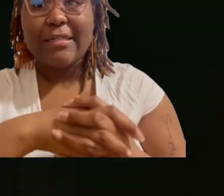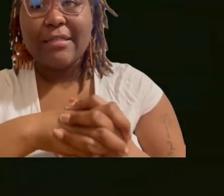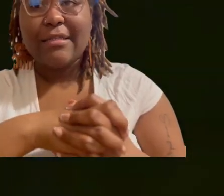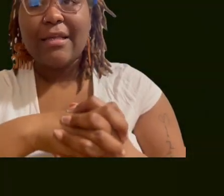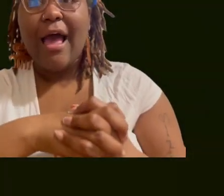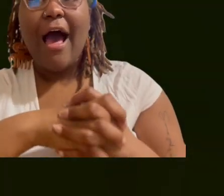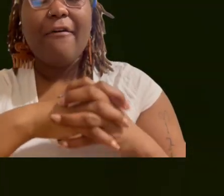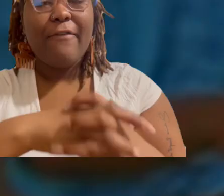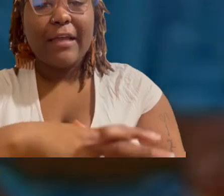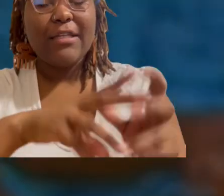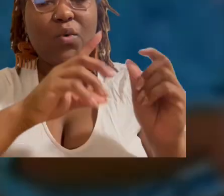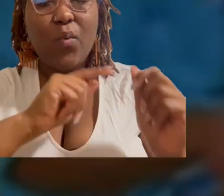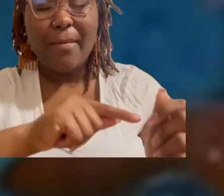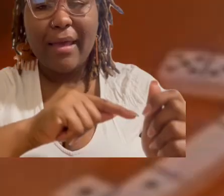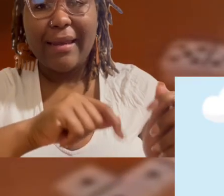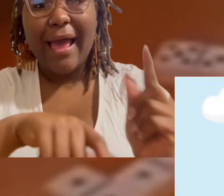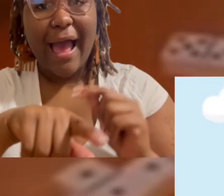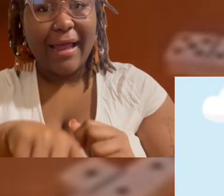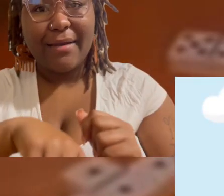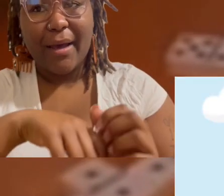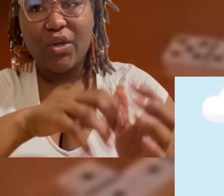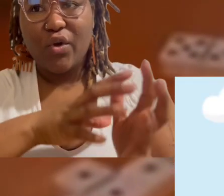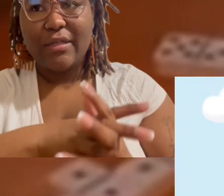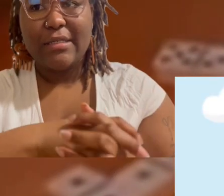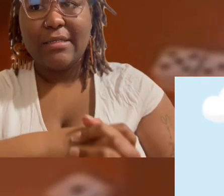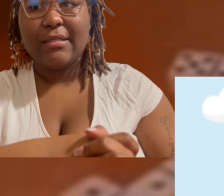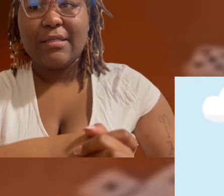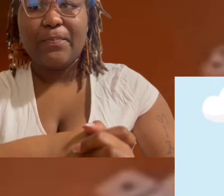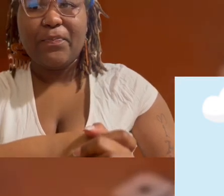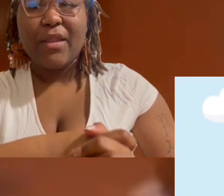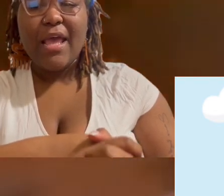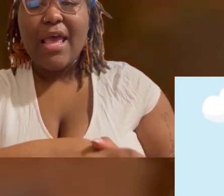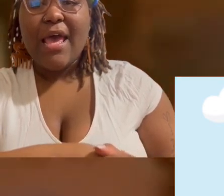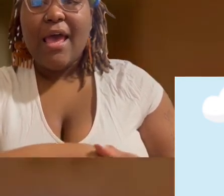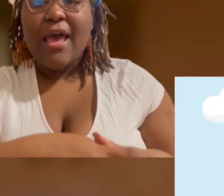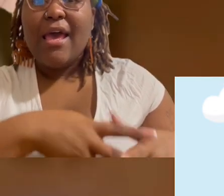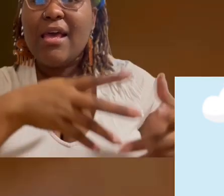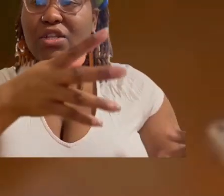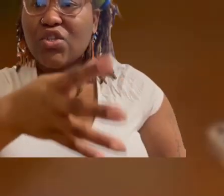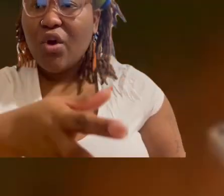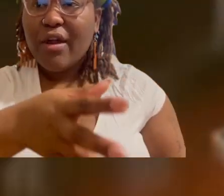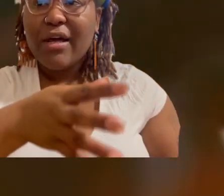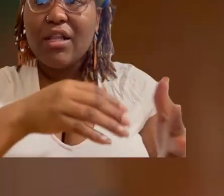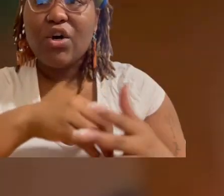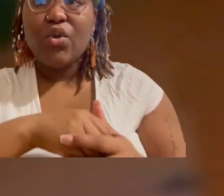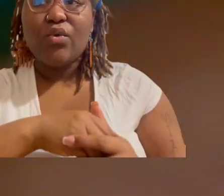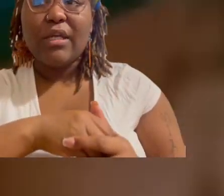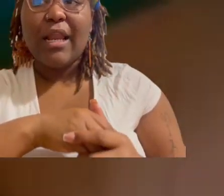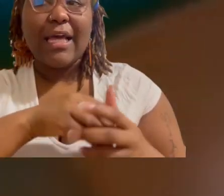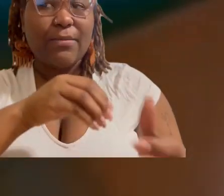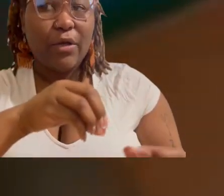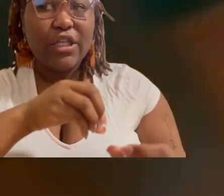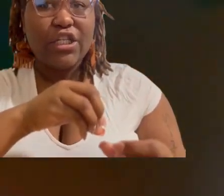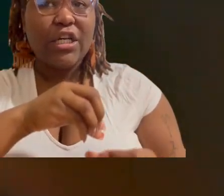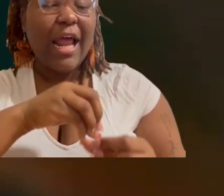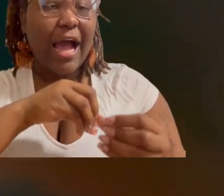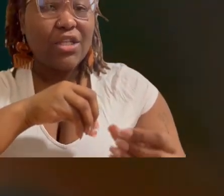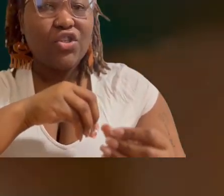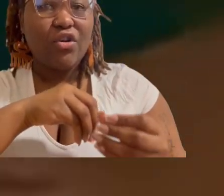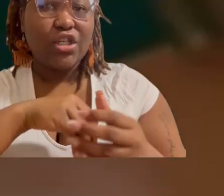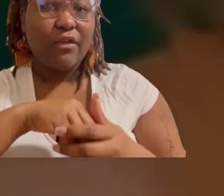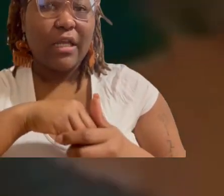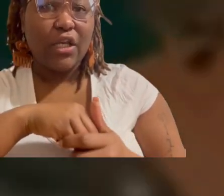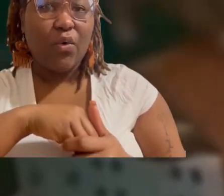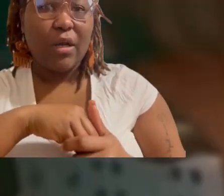crises affecting women and minorities. Historical colonial exploitation